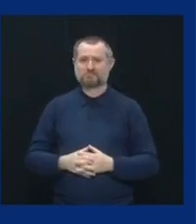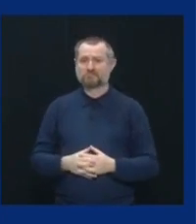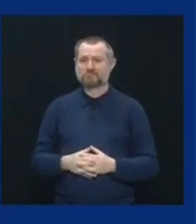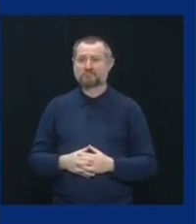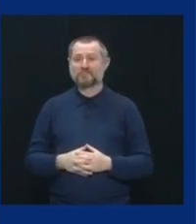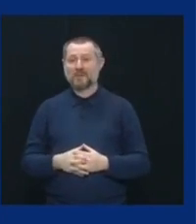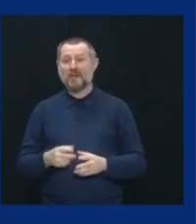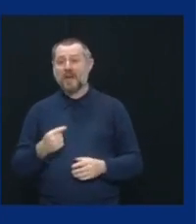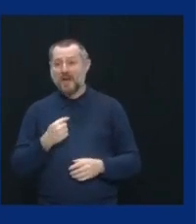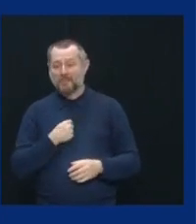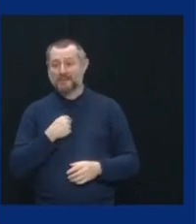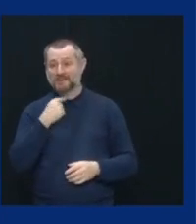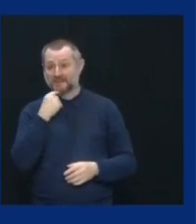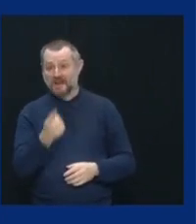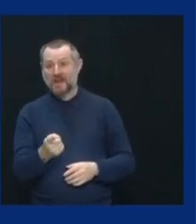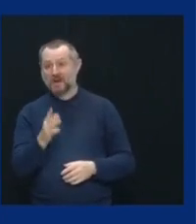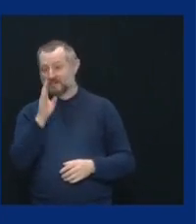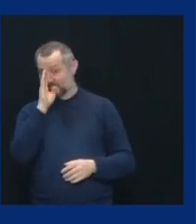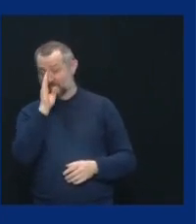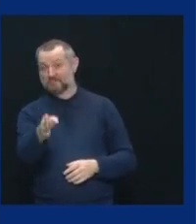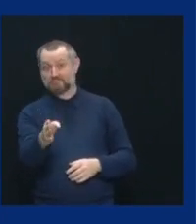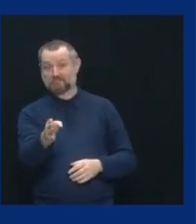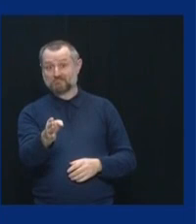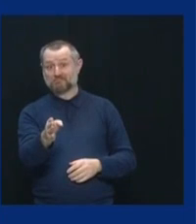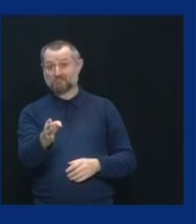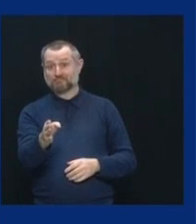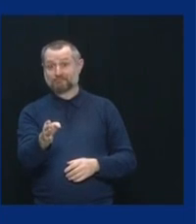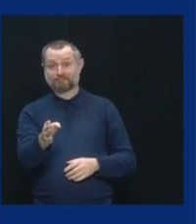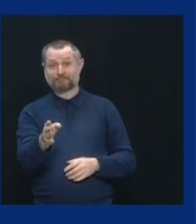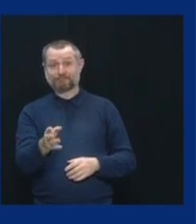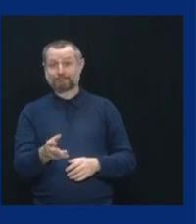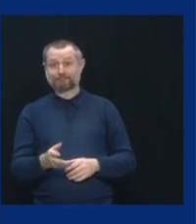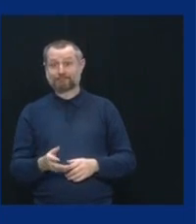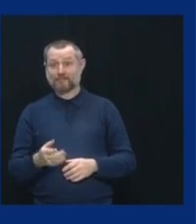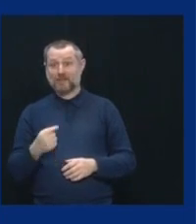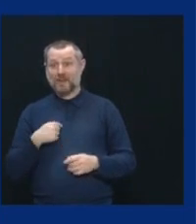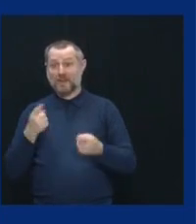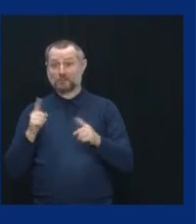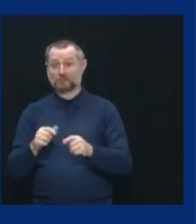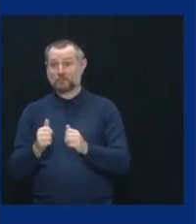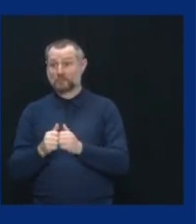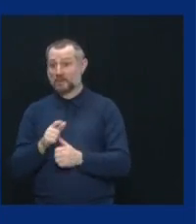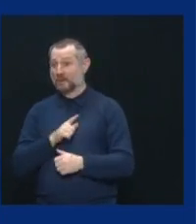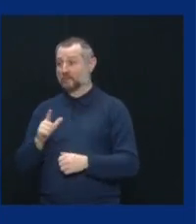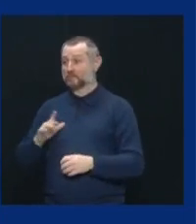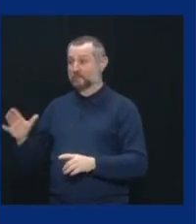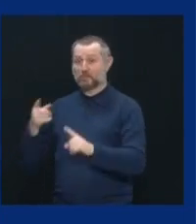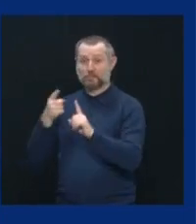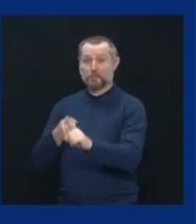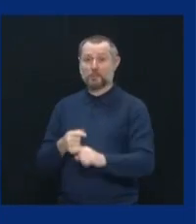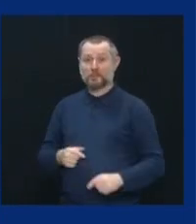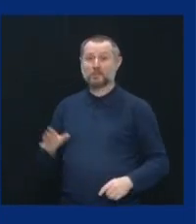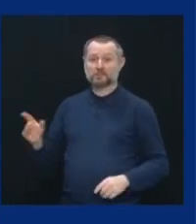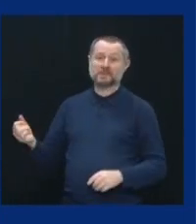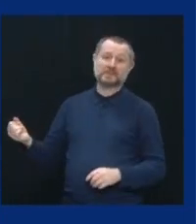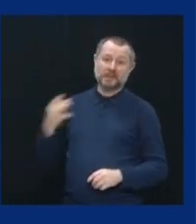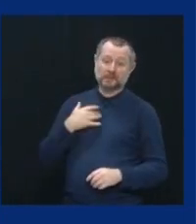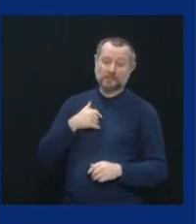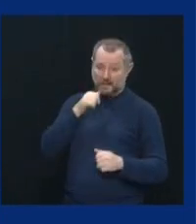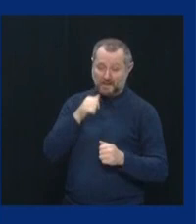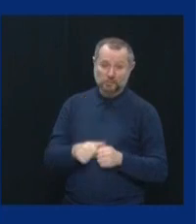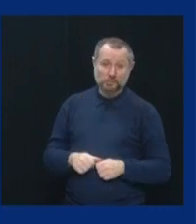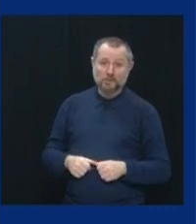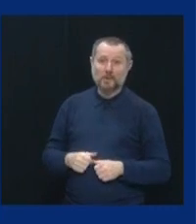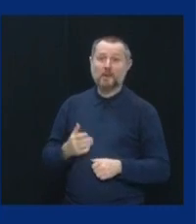I'm telling you, I agree to the legislature's point. They sent a letter, and